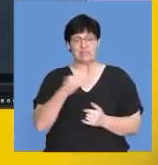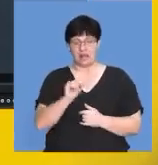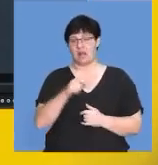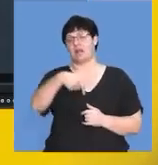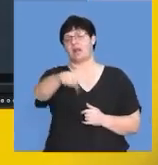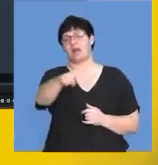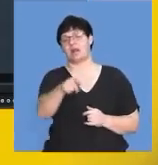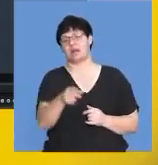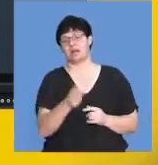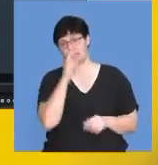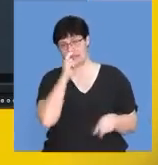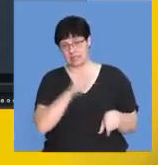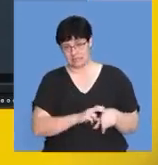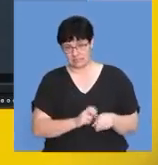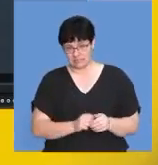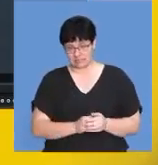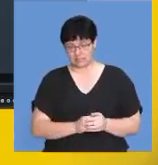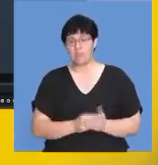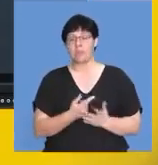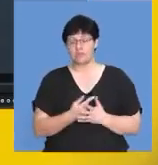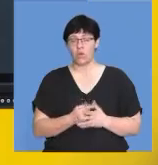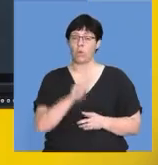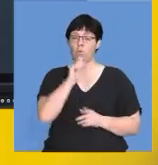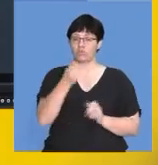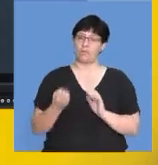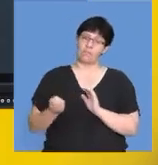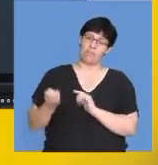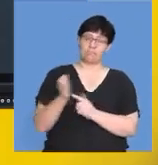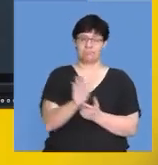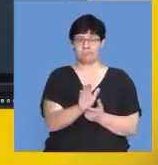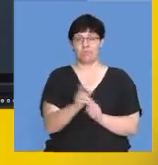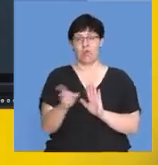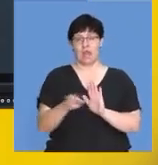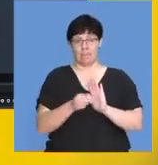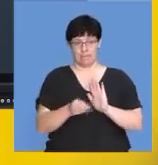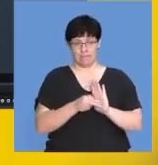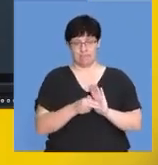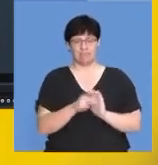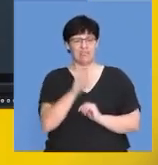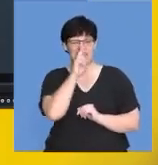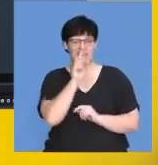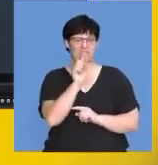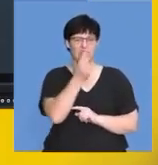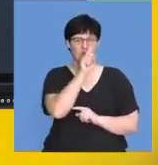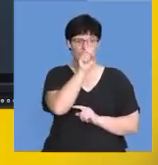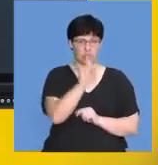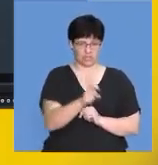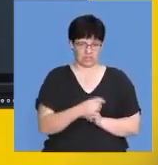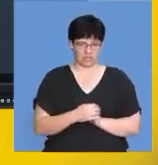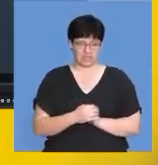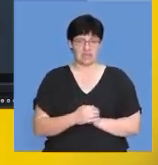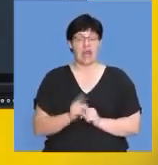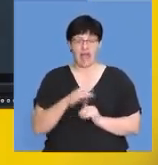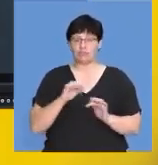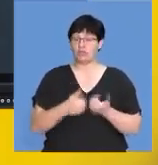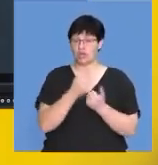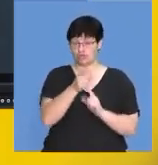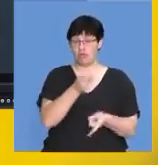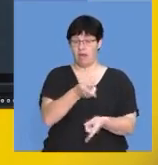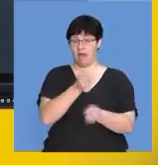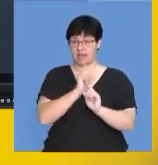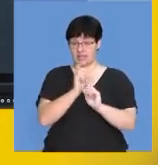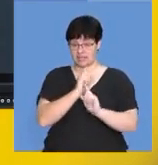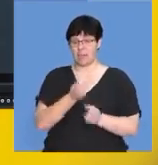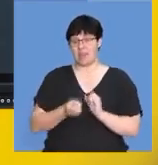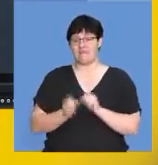come. So let's get into those questions that I've posted on the app. Let's look at the first one, and I challenge you to give me your answers and I'll